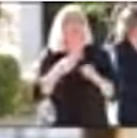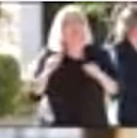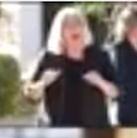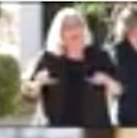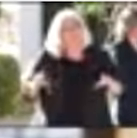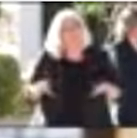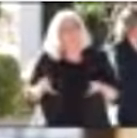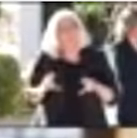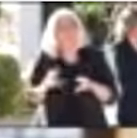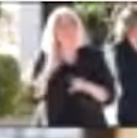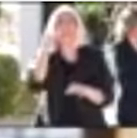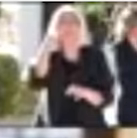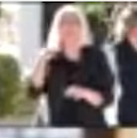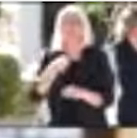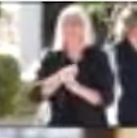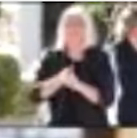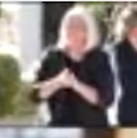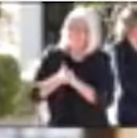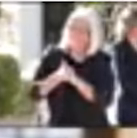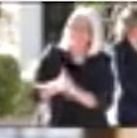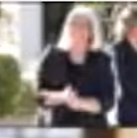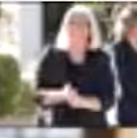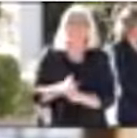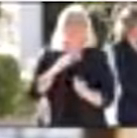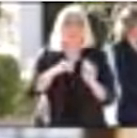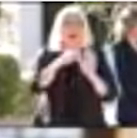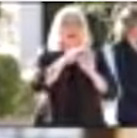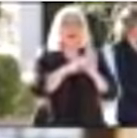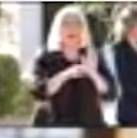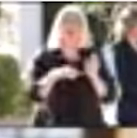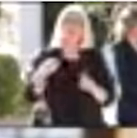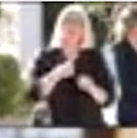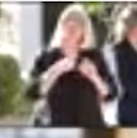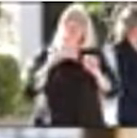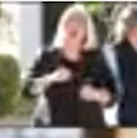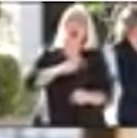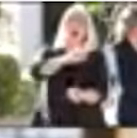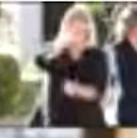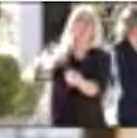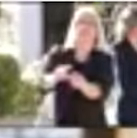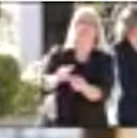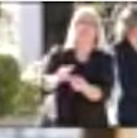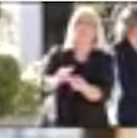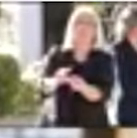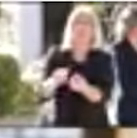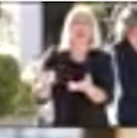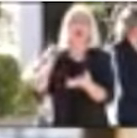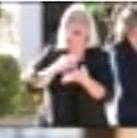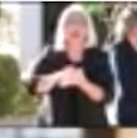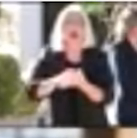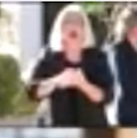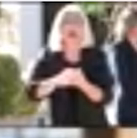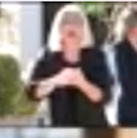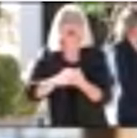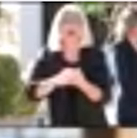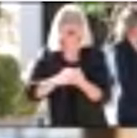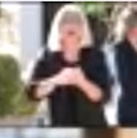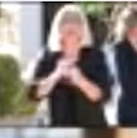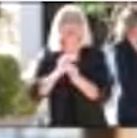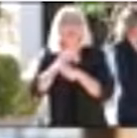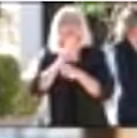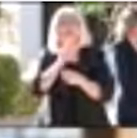these safety protocols, we can once again rein in this surge,